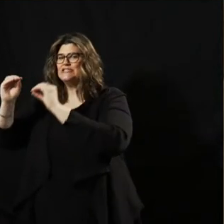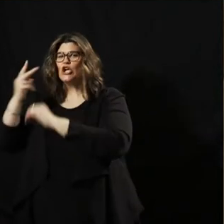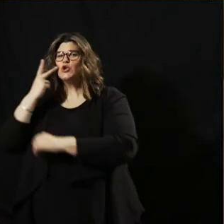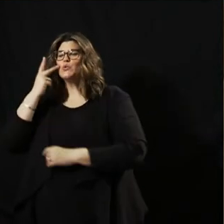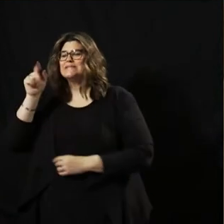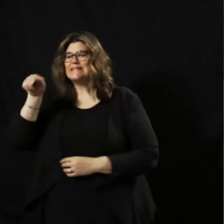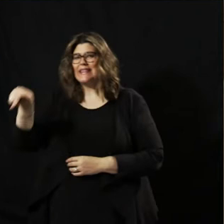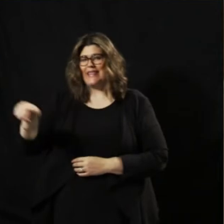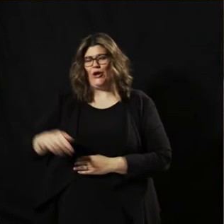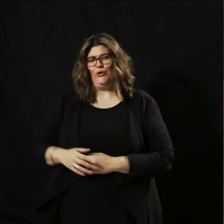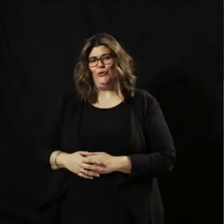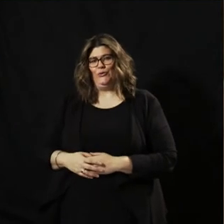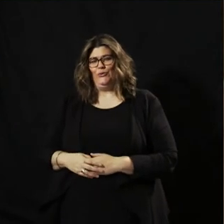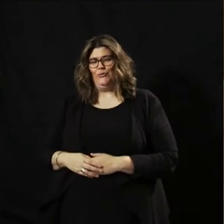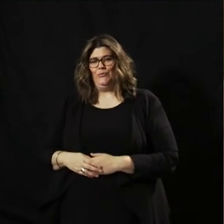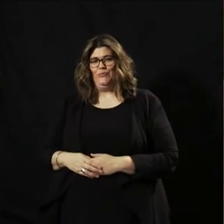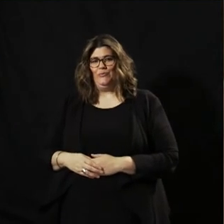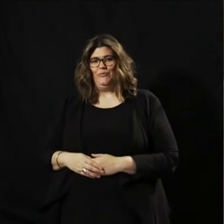see him.